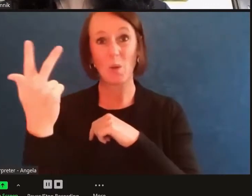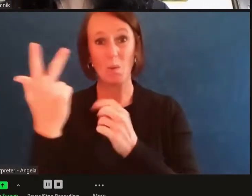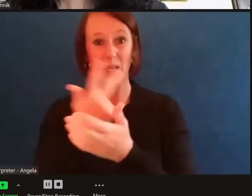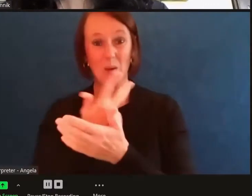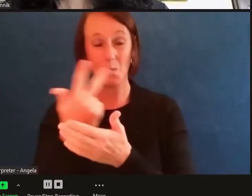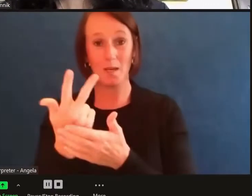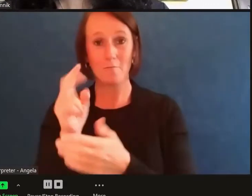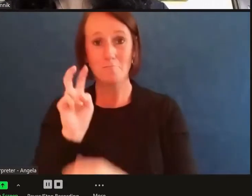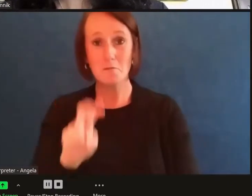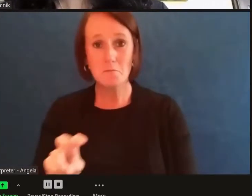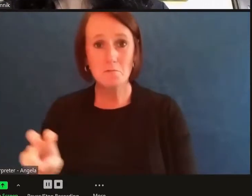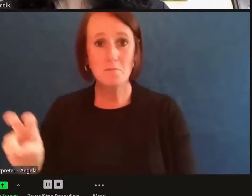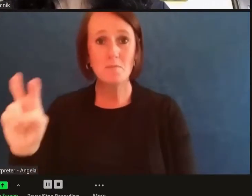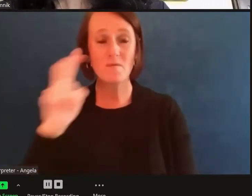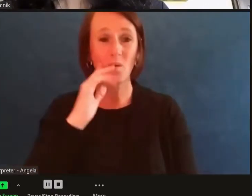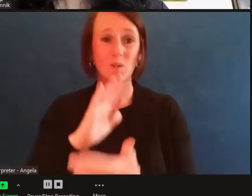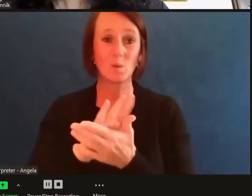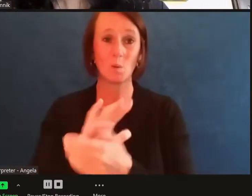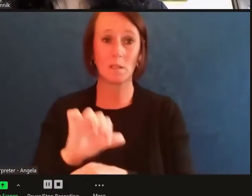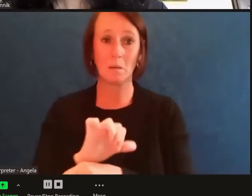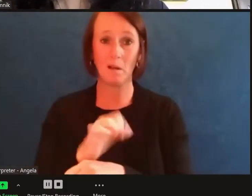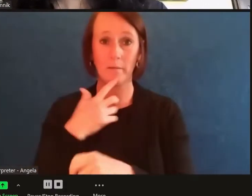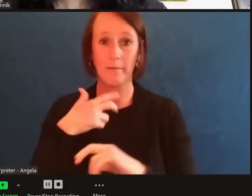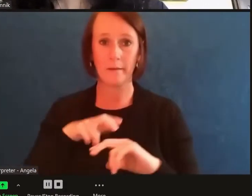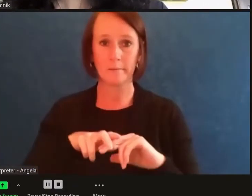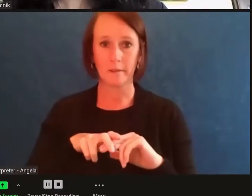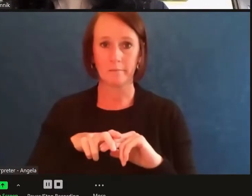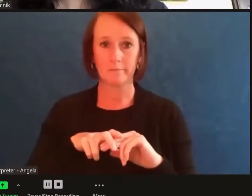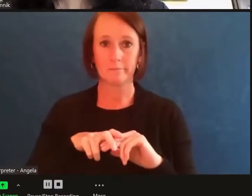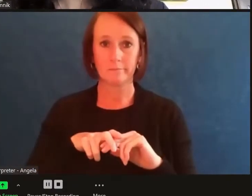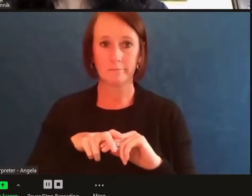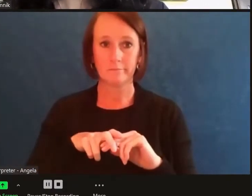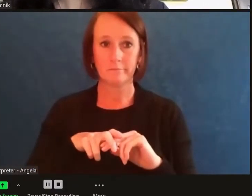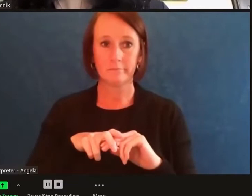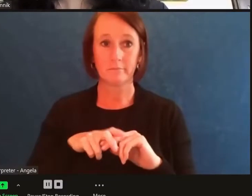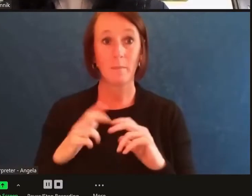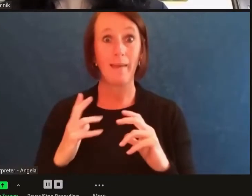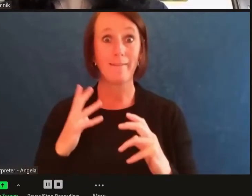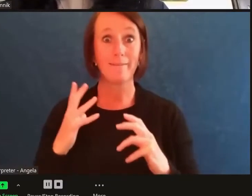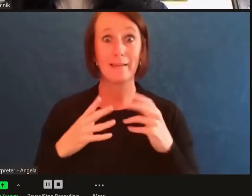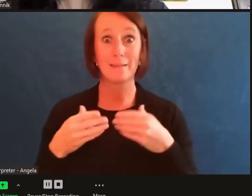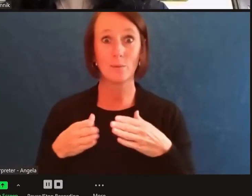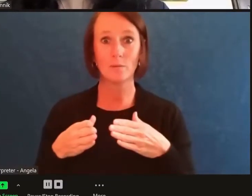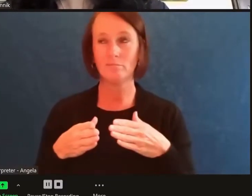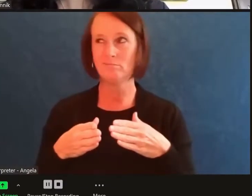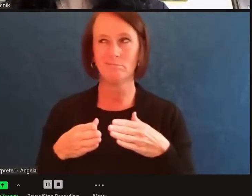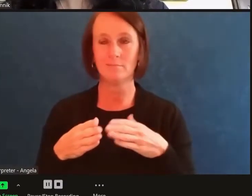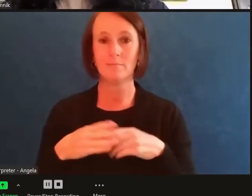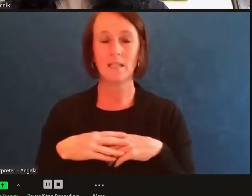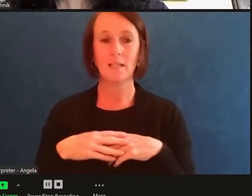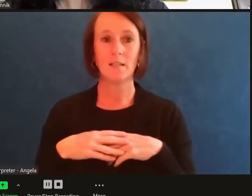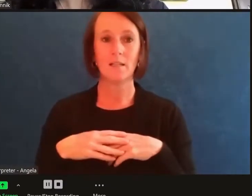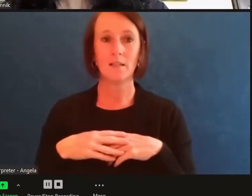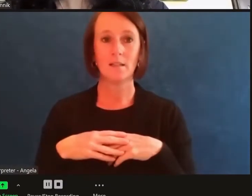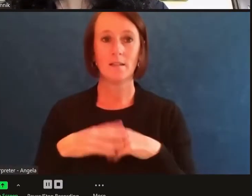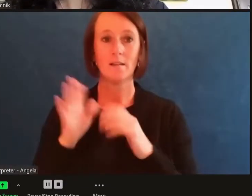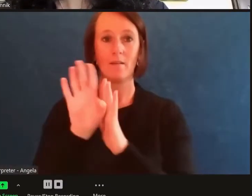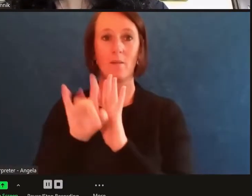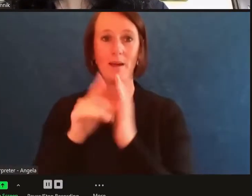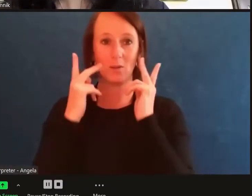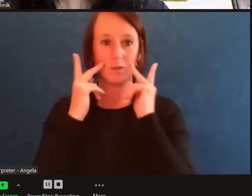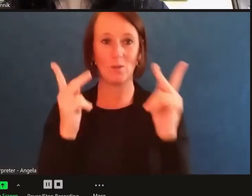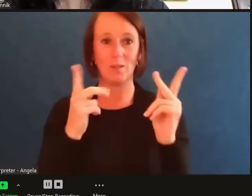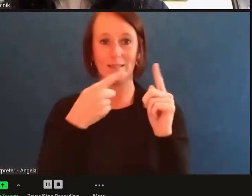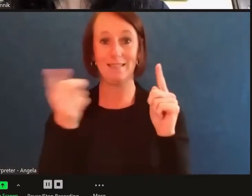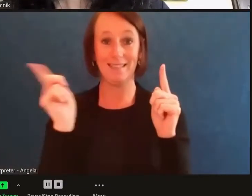And instead, I'm sitting here in my fancy looking room. The backdrop is there so you can't see an unmade